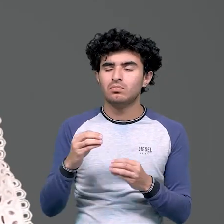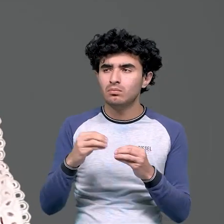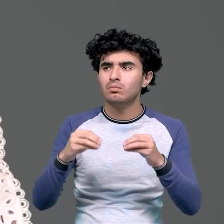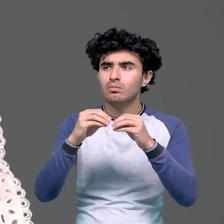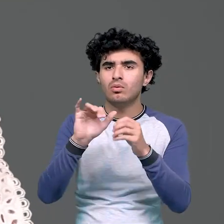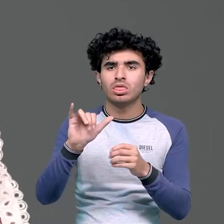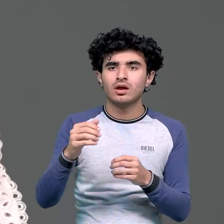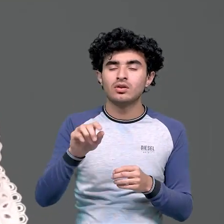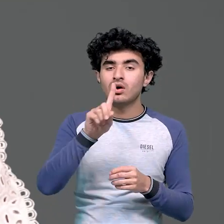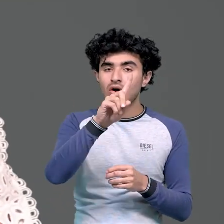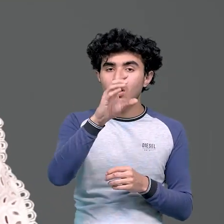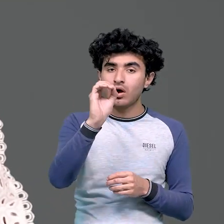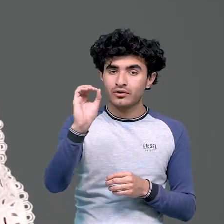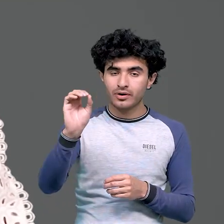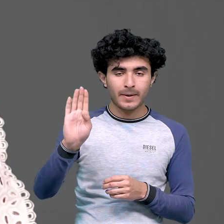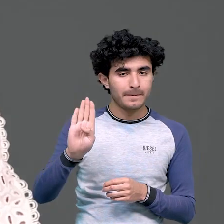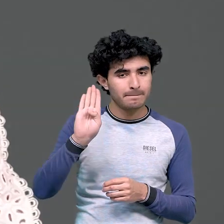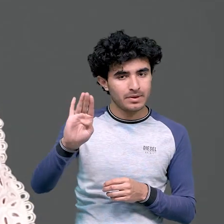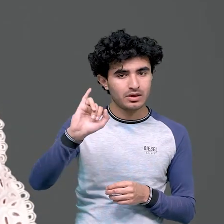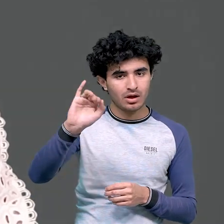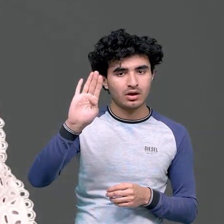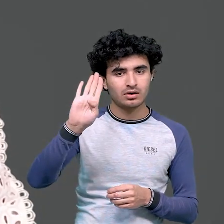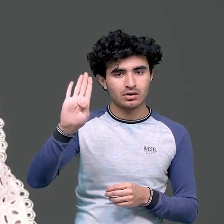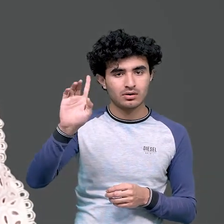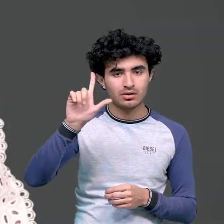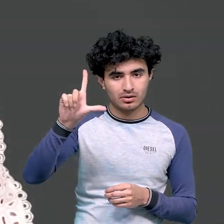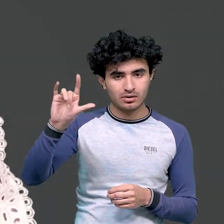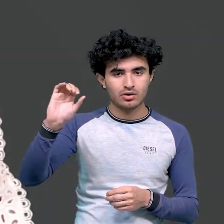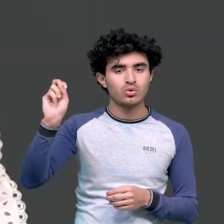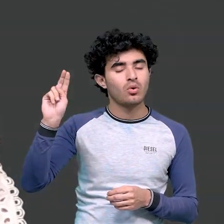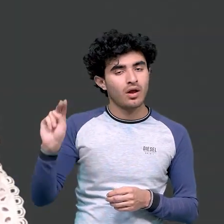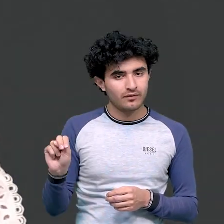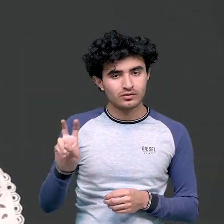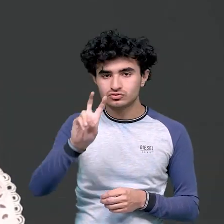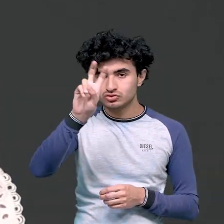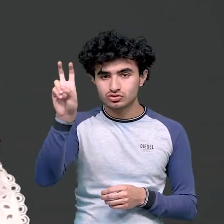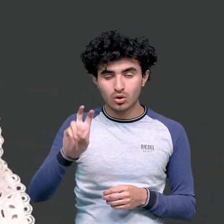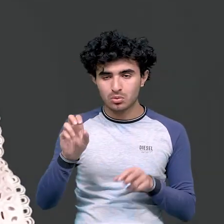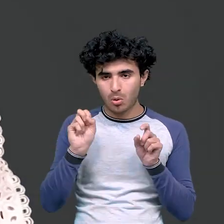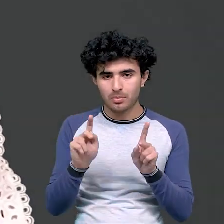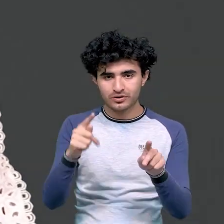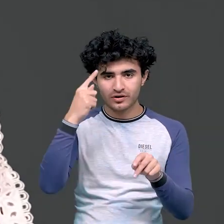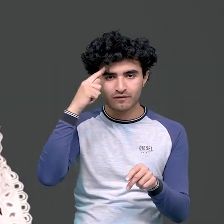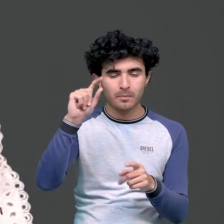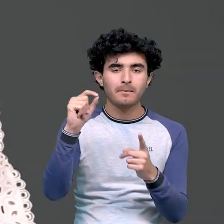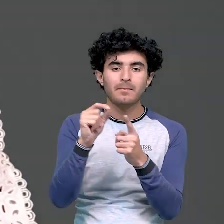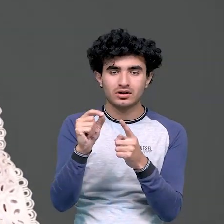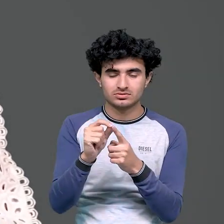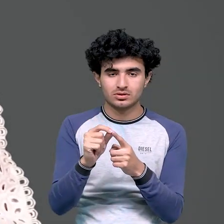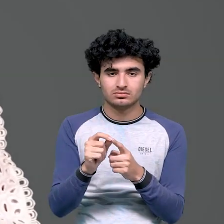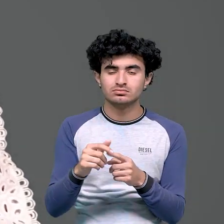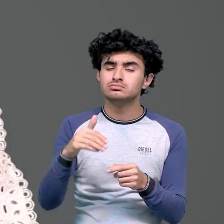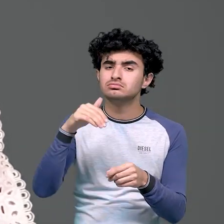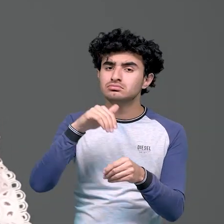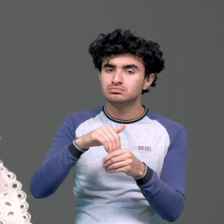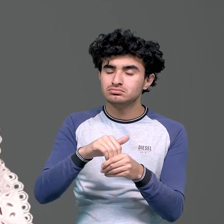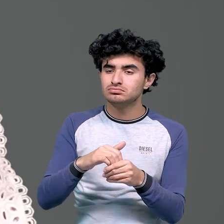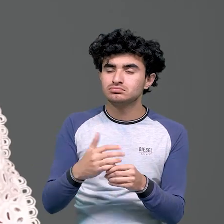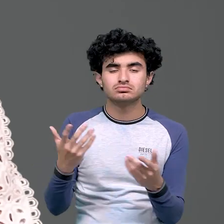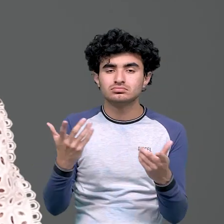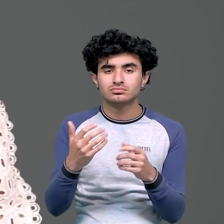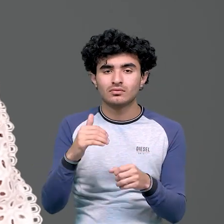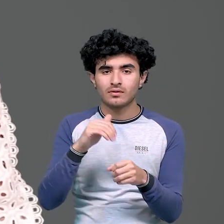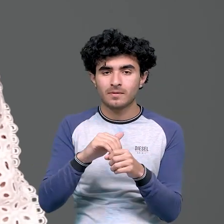Web 3.0 has almost more than $100 billion opportunity for Pakistan. There was